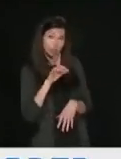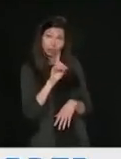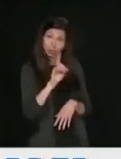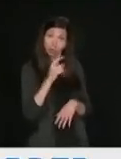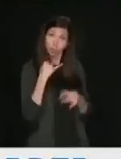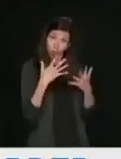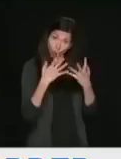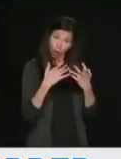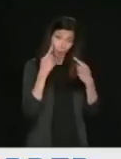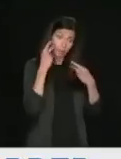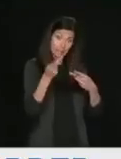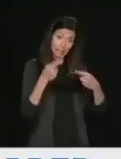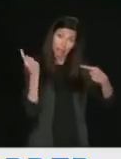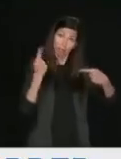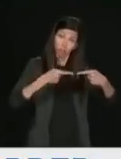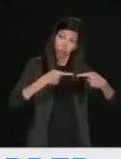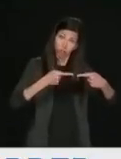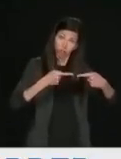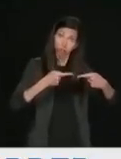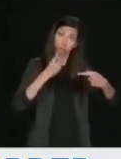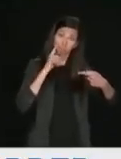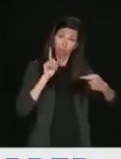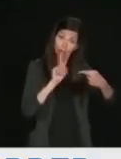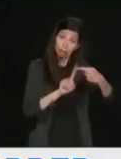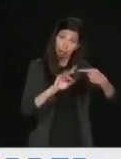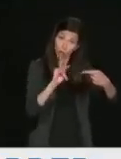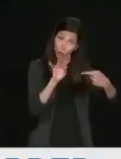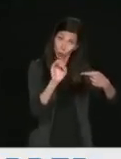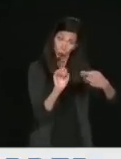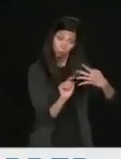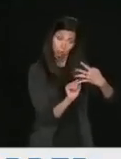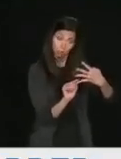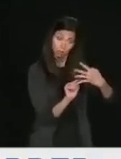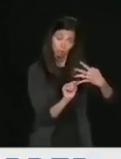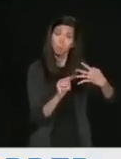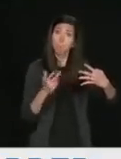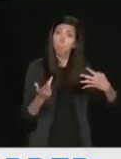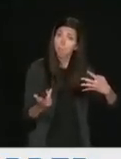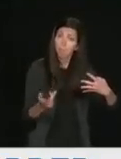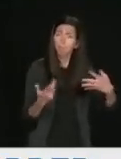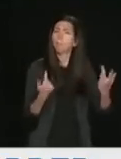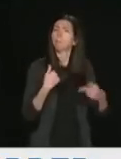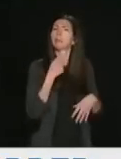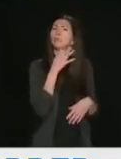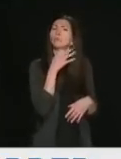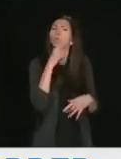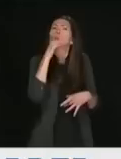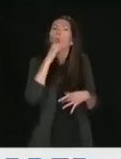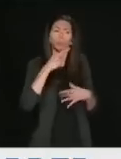the end of June? Is it the same thing in the United States for